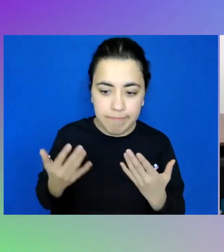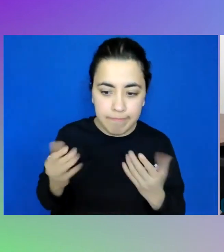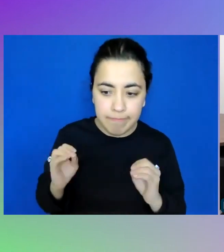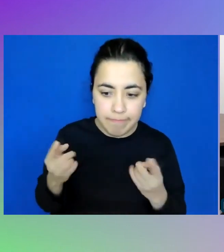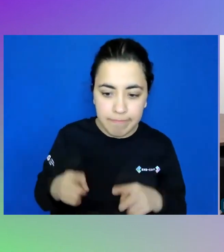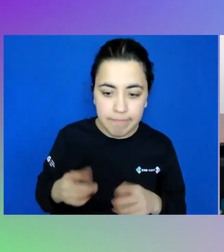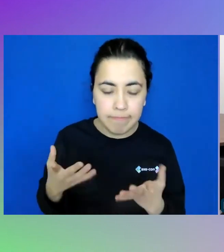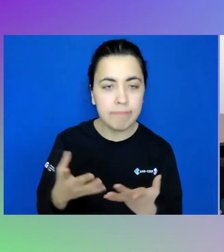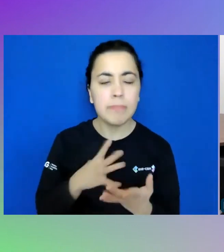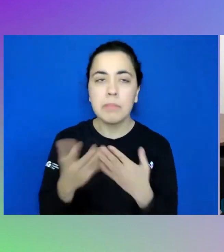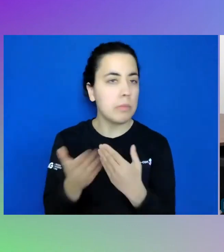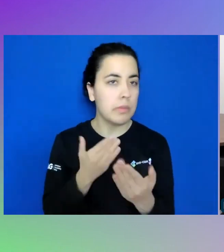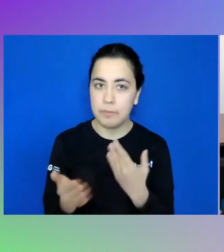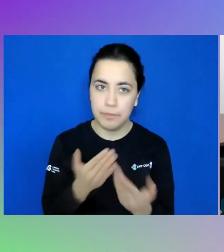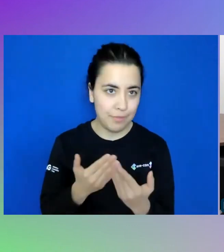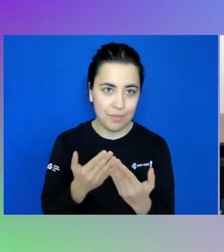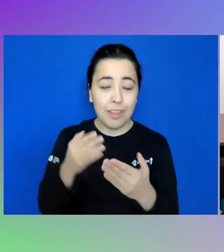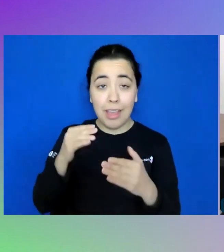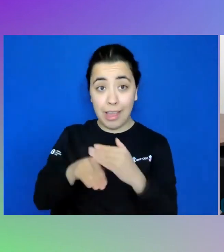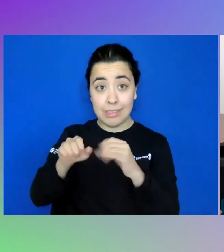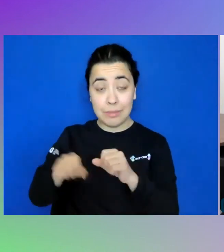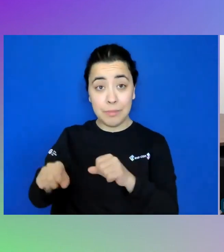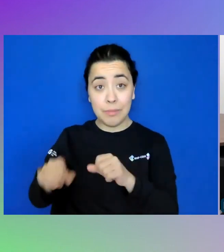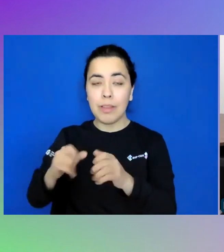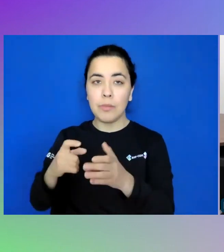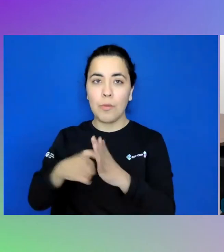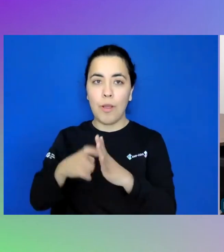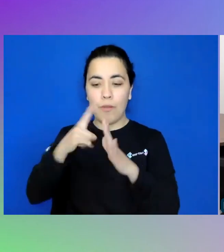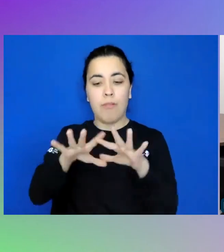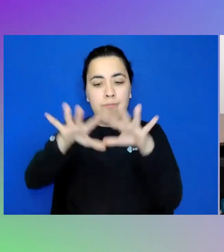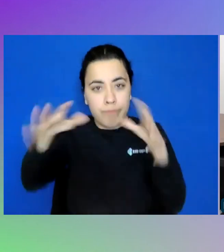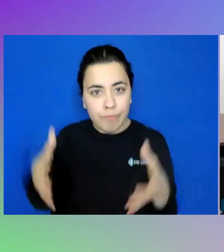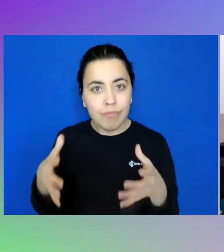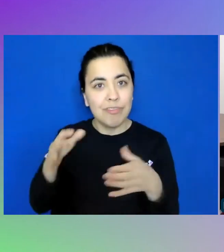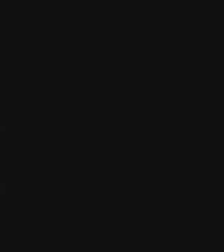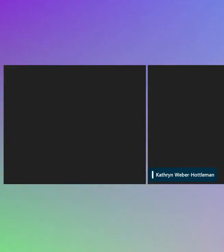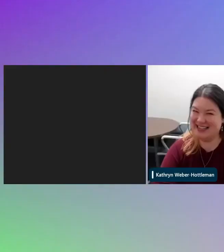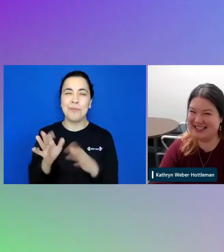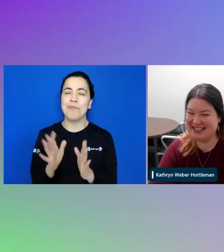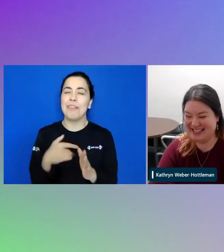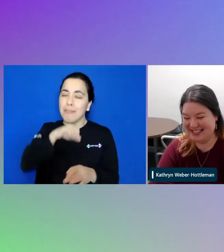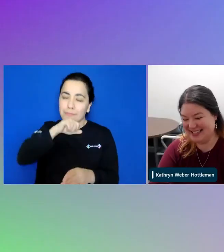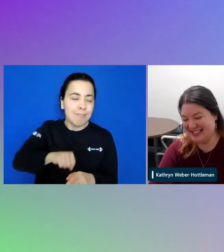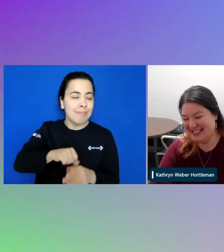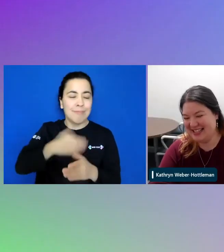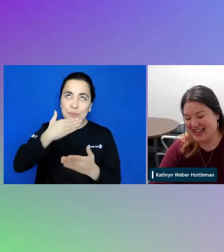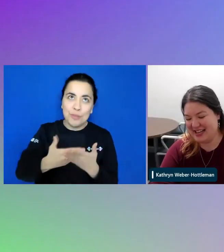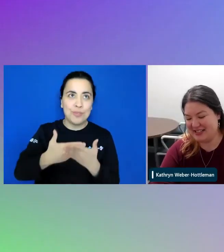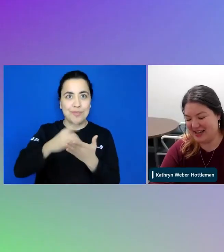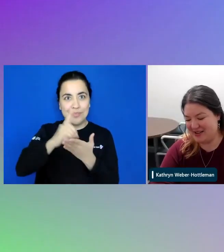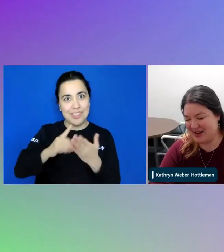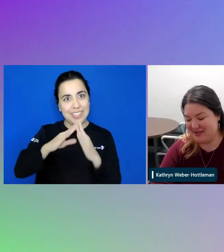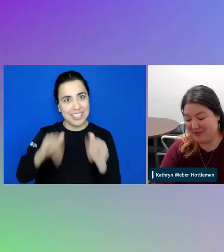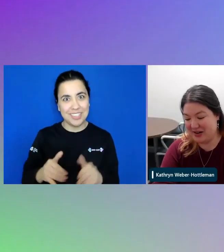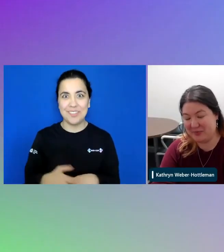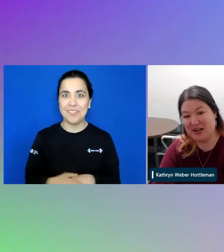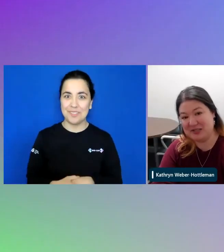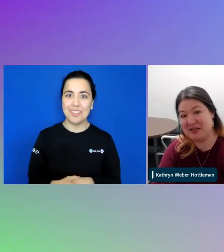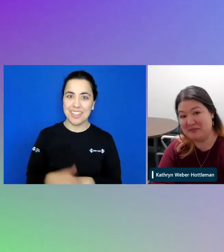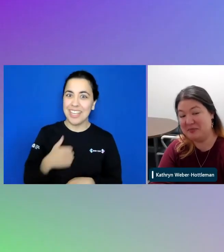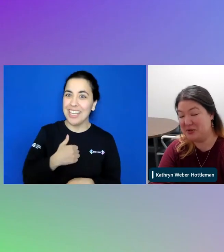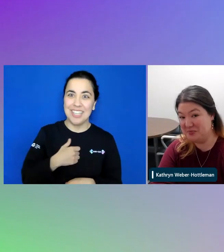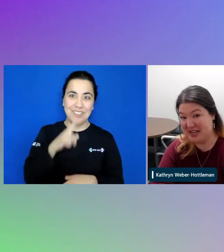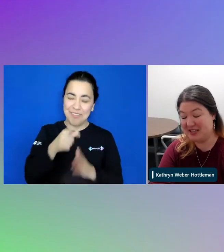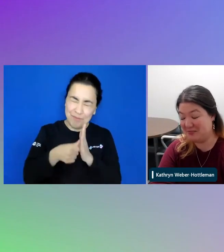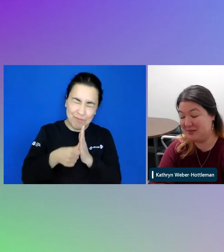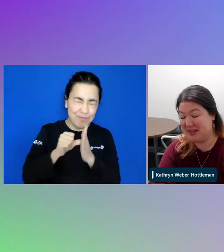requirements, as we talked about. So Nice. I love a good design system. And I'm very impressed